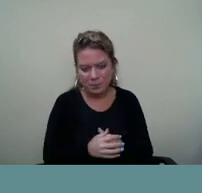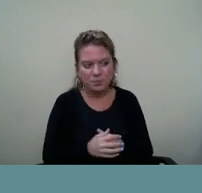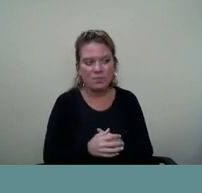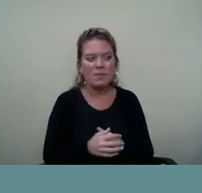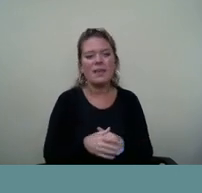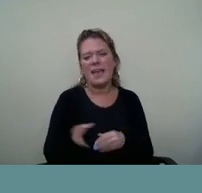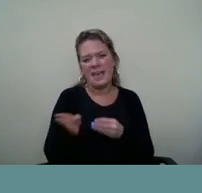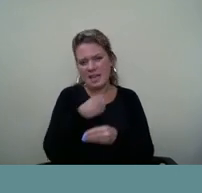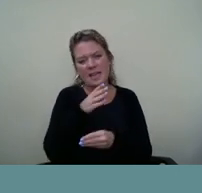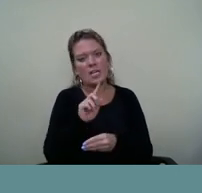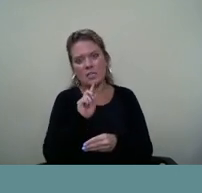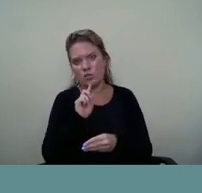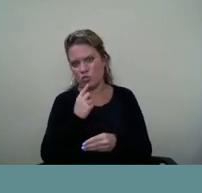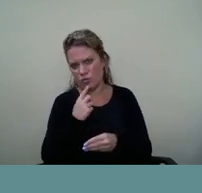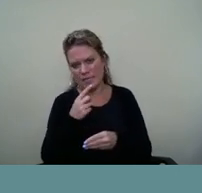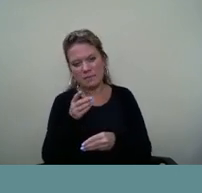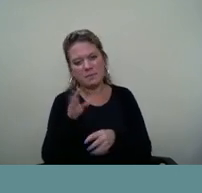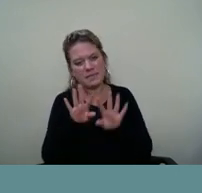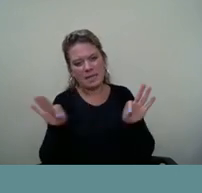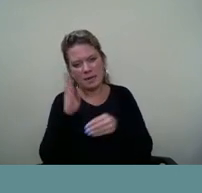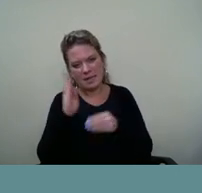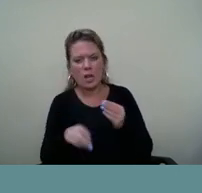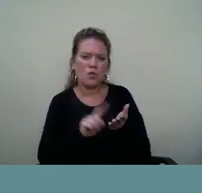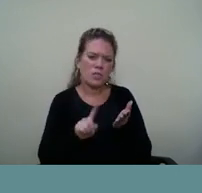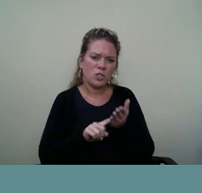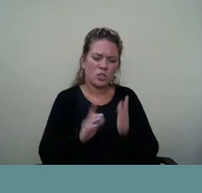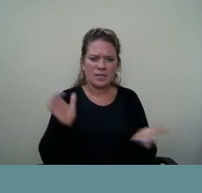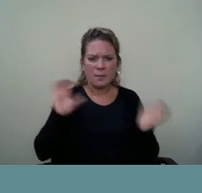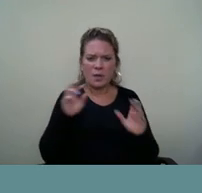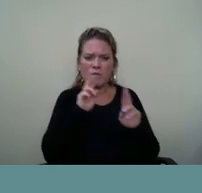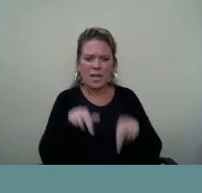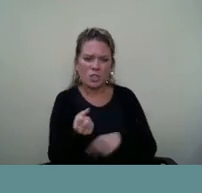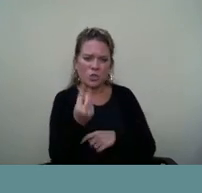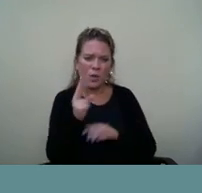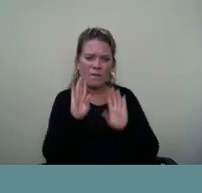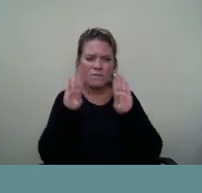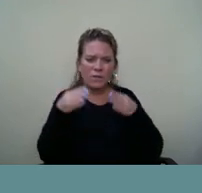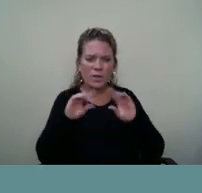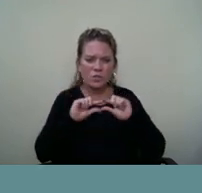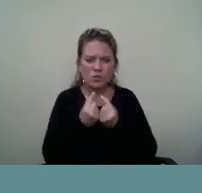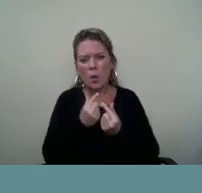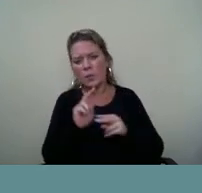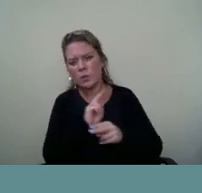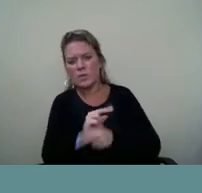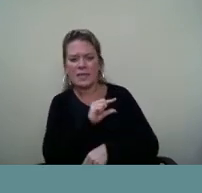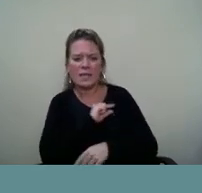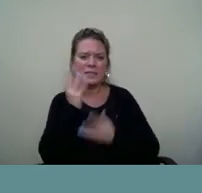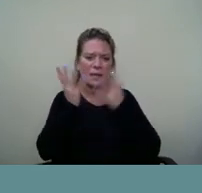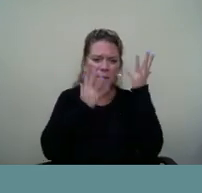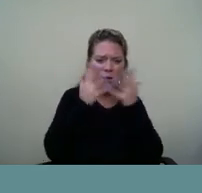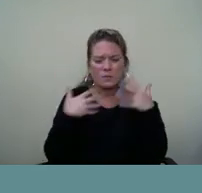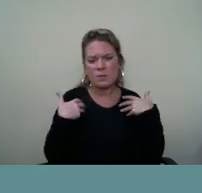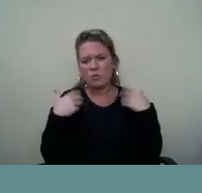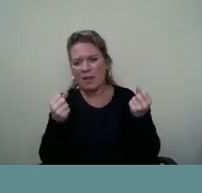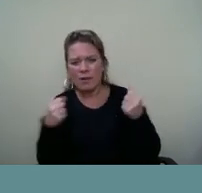extreme statement at the end. So they're like, researchers compared reactions in 12 focus groups using guilt, embarrassment, bravery, anger, trust, and fear